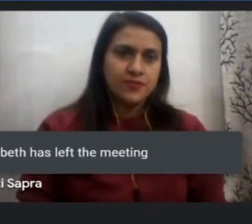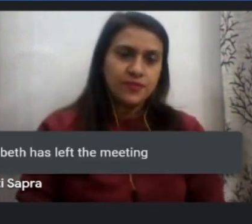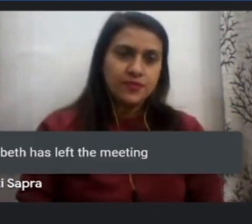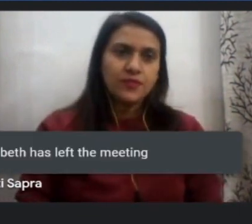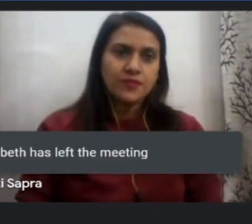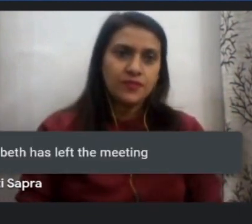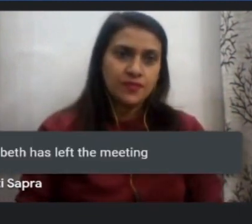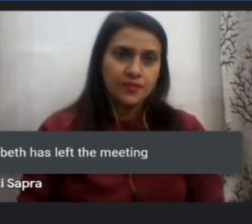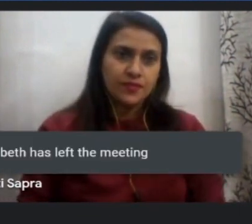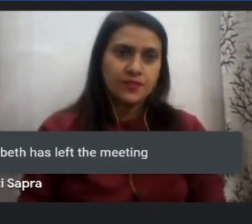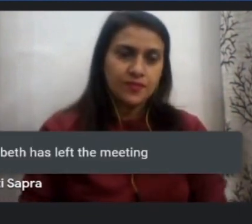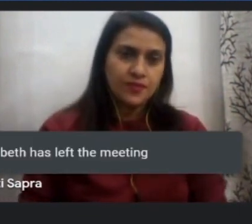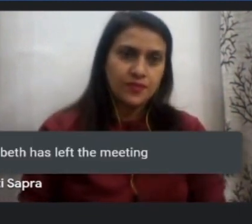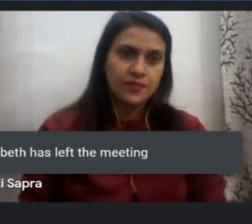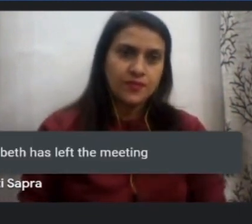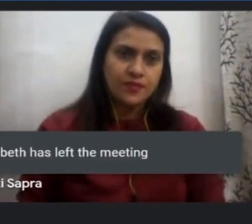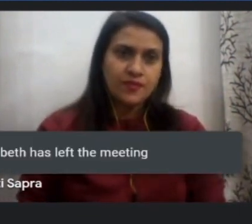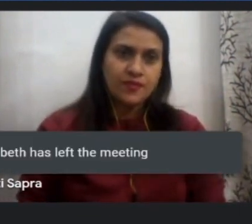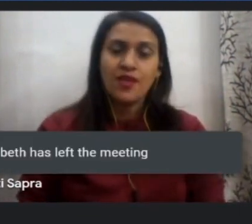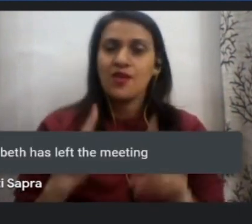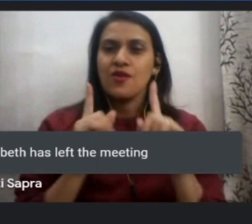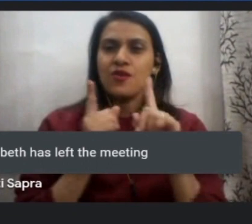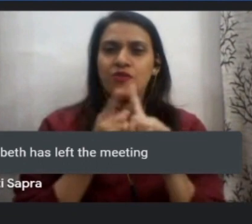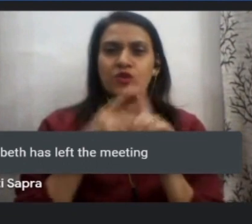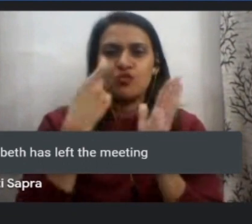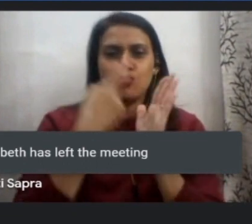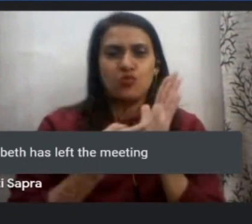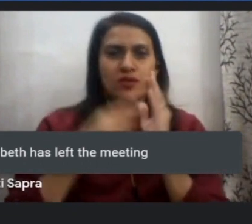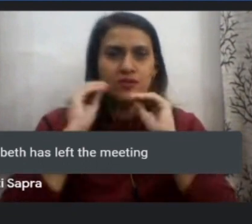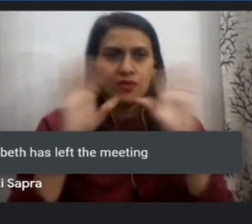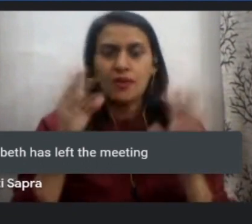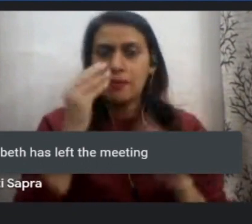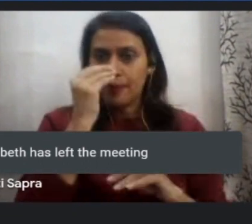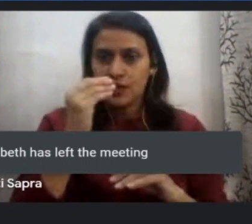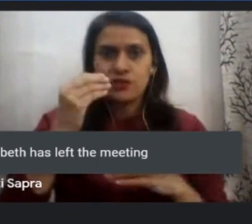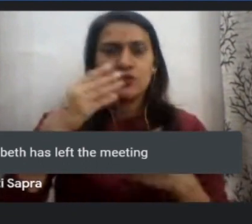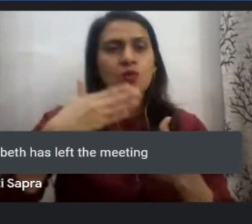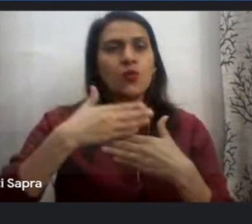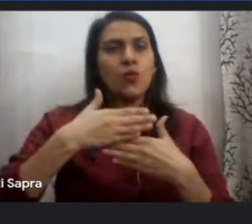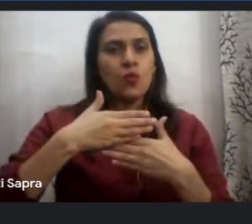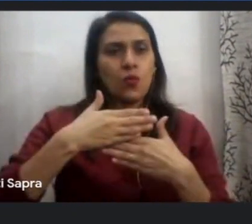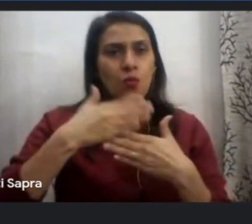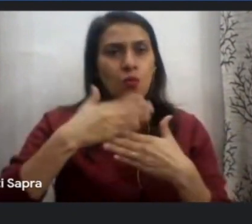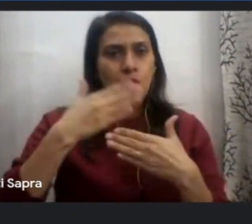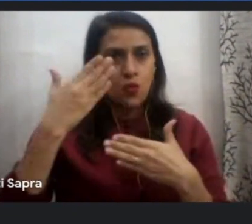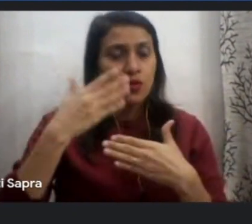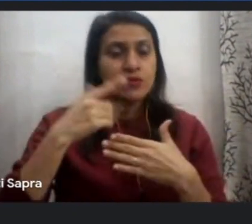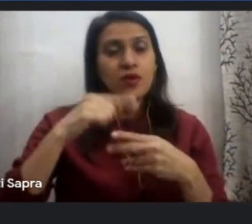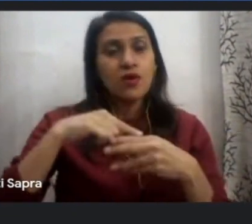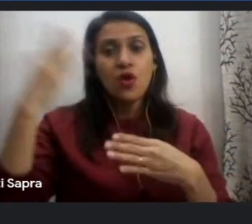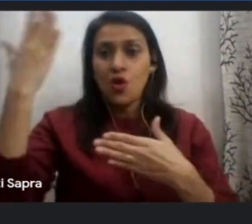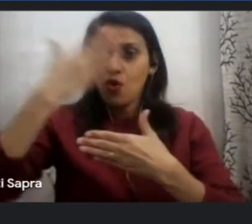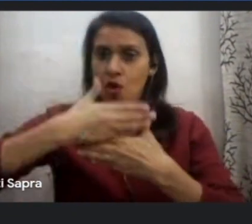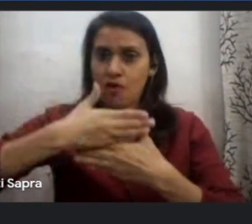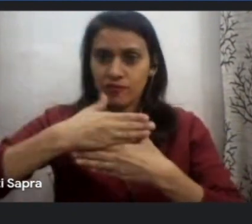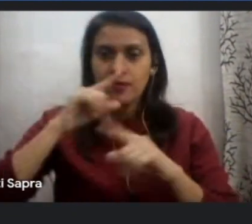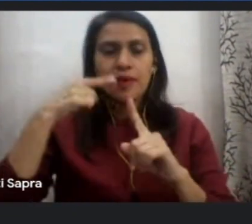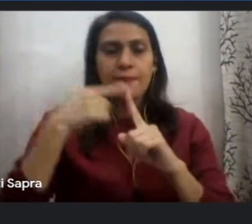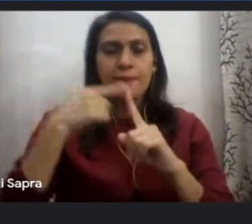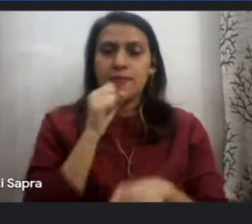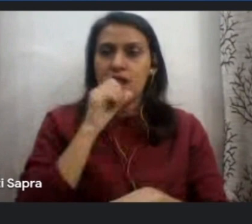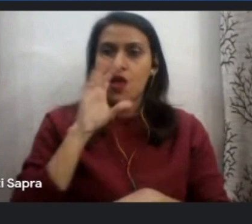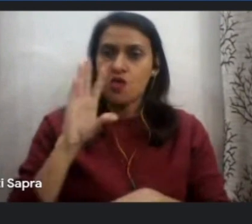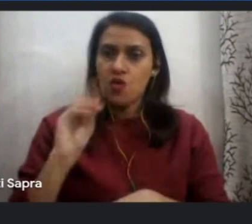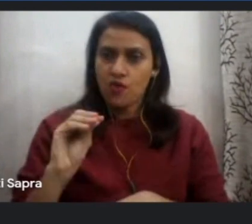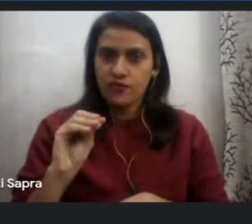I'll begin with the housekeeping rules. Please turn off your videos and keep your mics on mute so that you can only